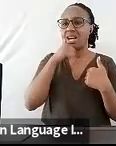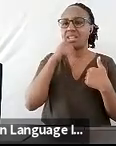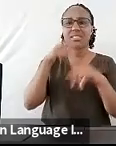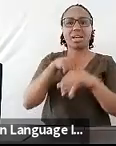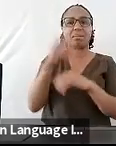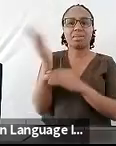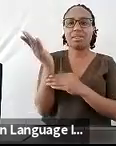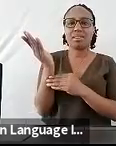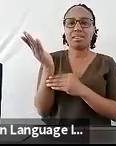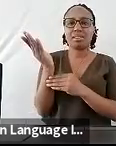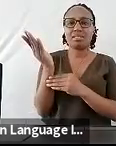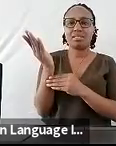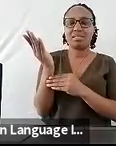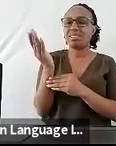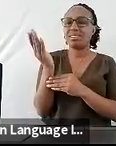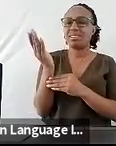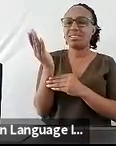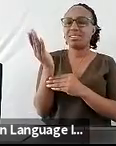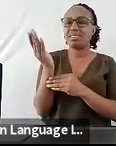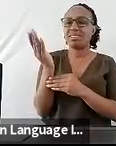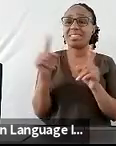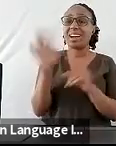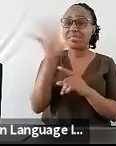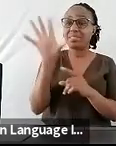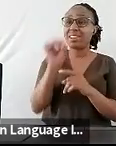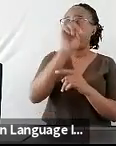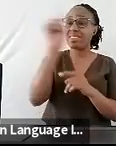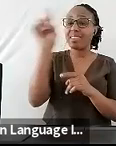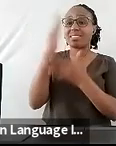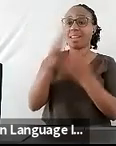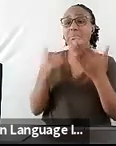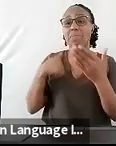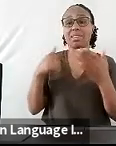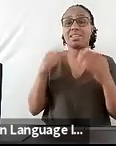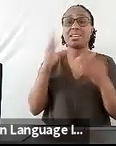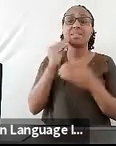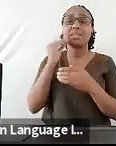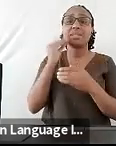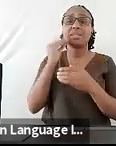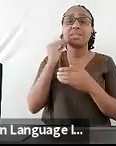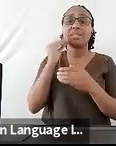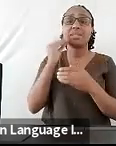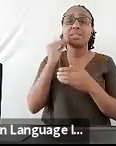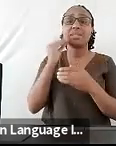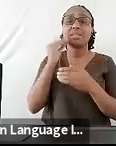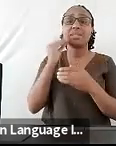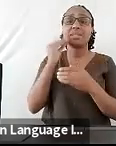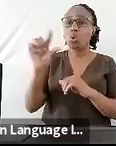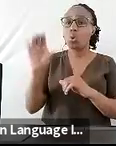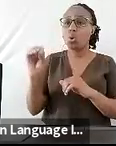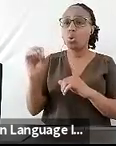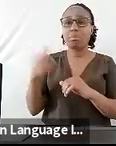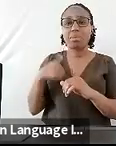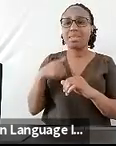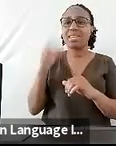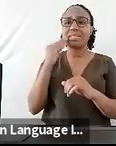Africa as well. And Togo, I had a really difficult time in Togo. And that's what I